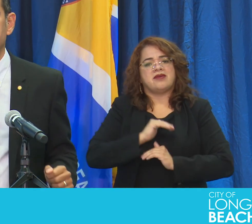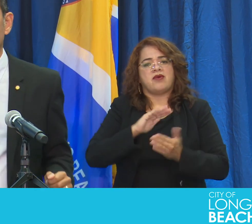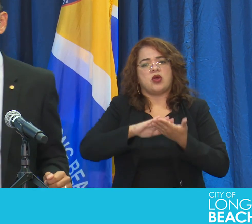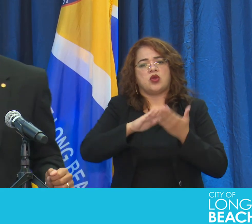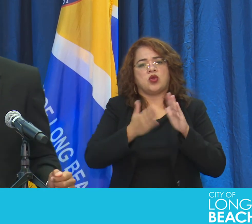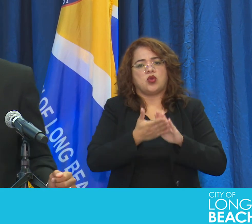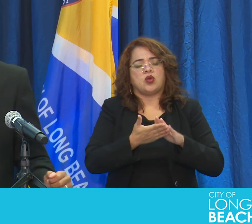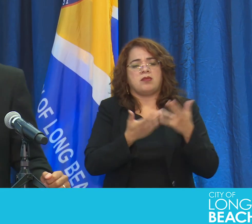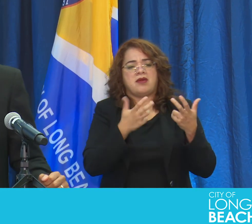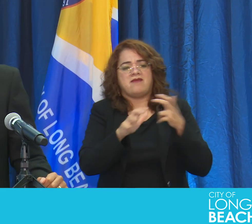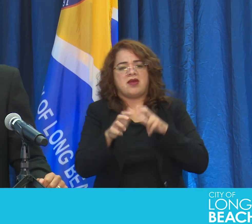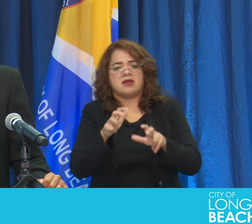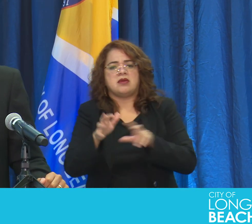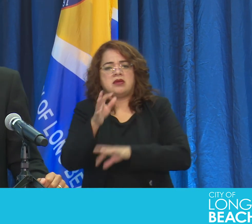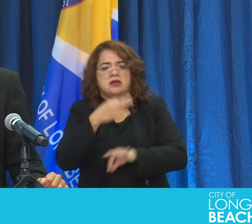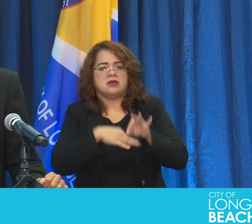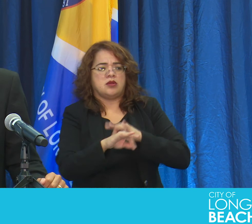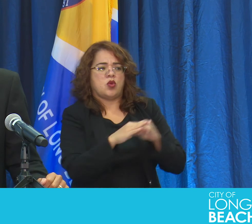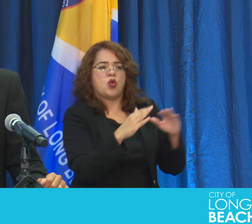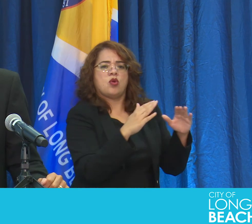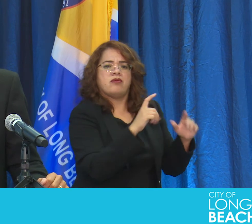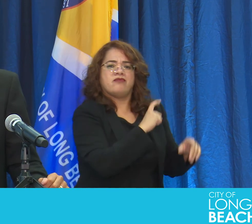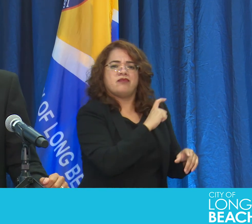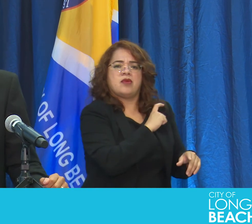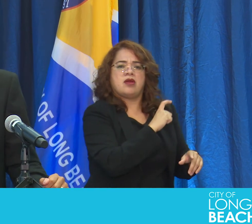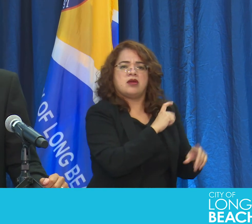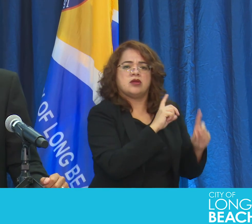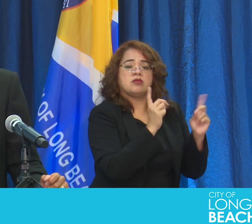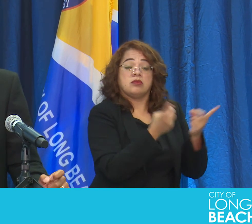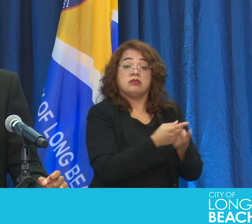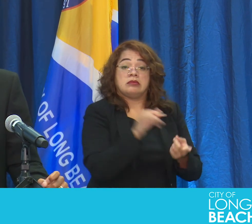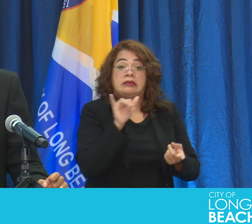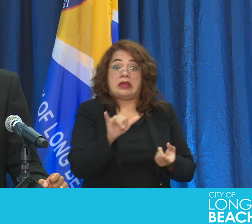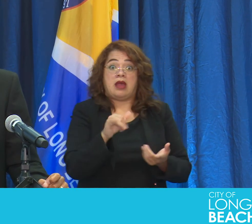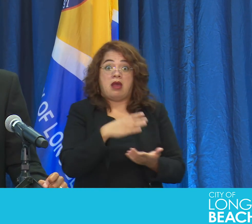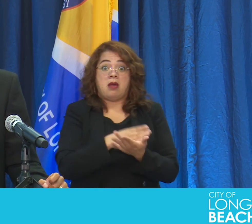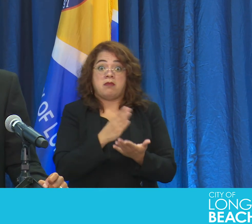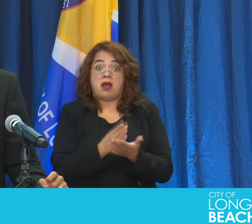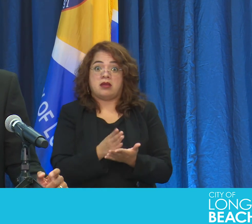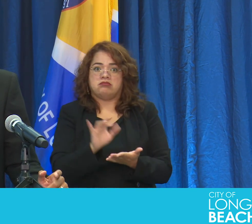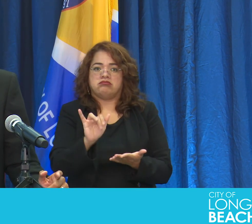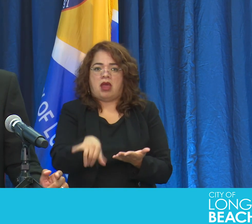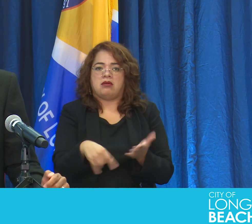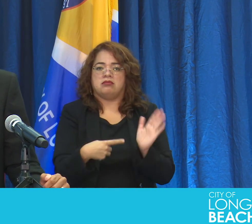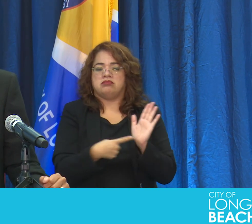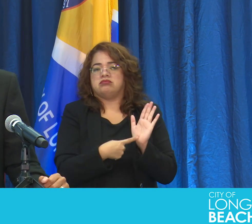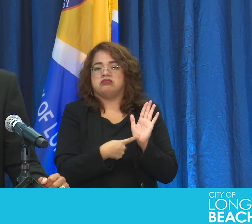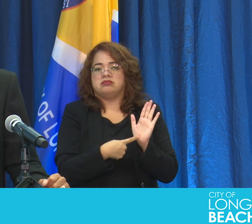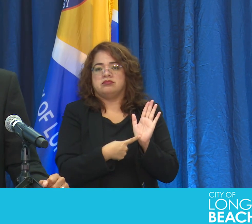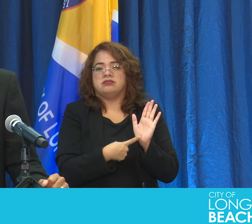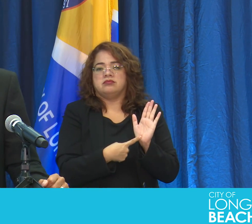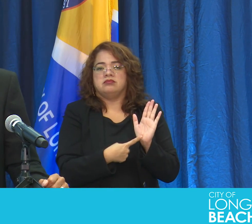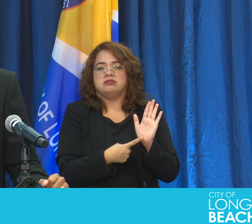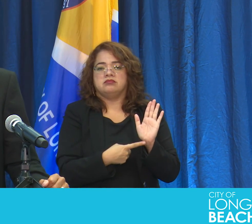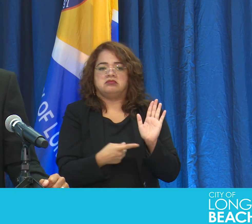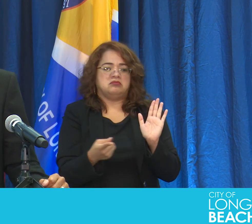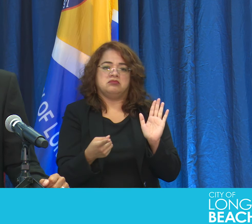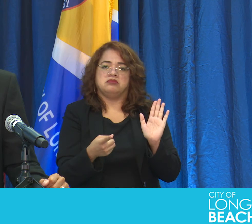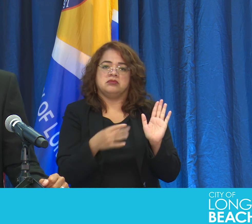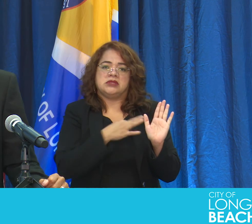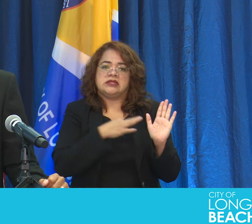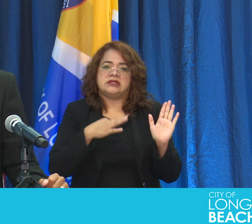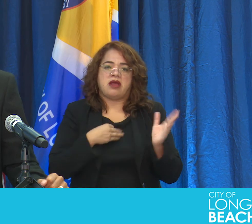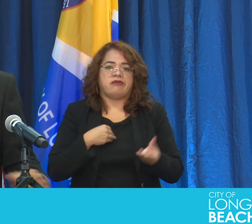police department? Well, I think that the budget that's being presented by staff and that we have in front of us